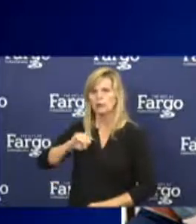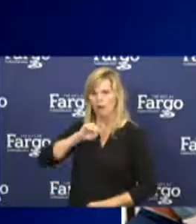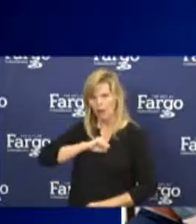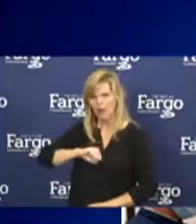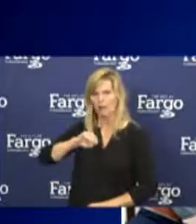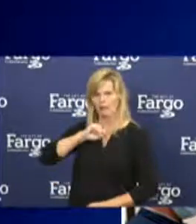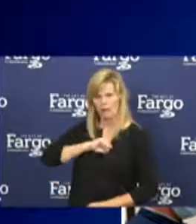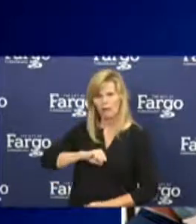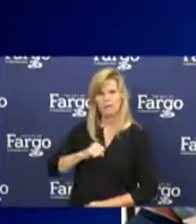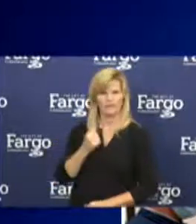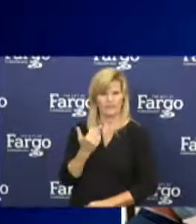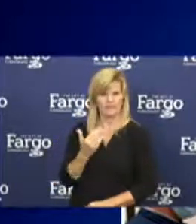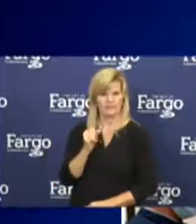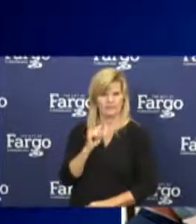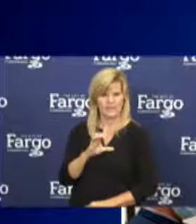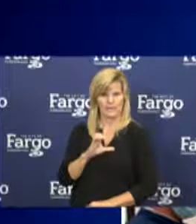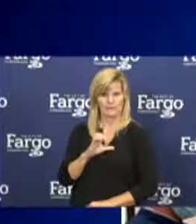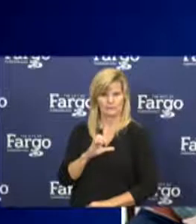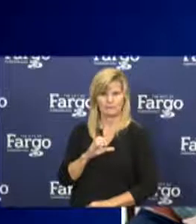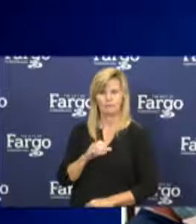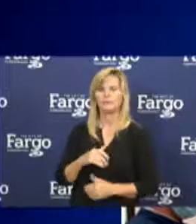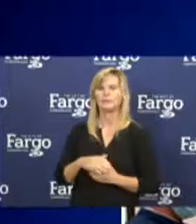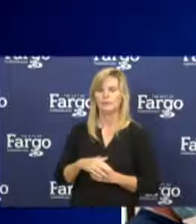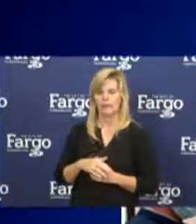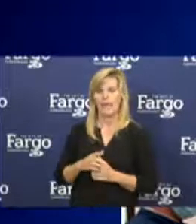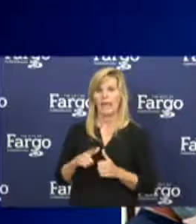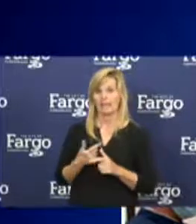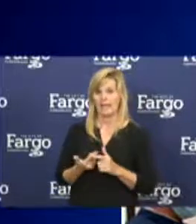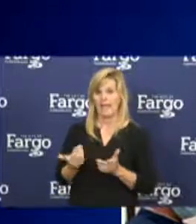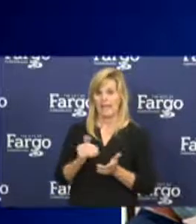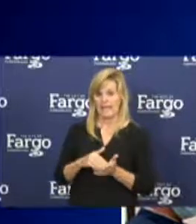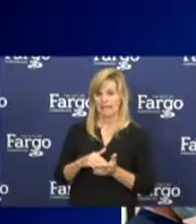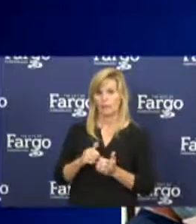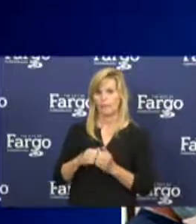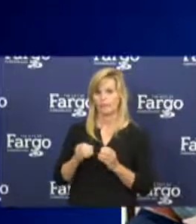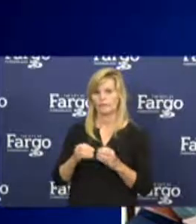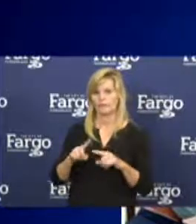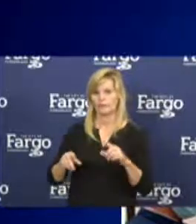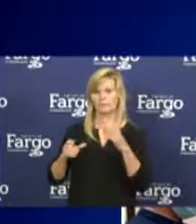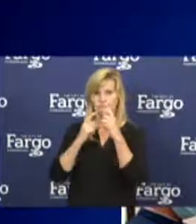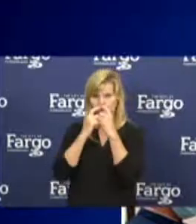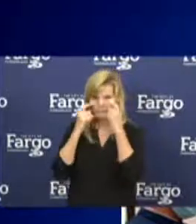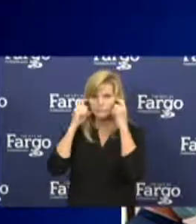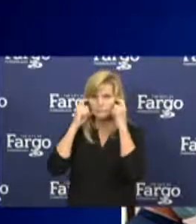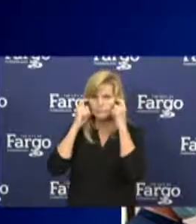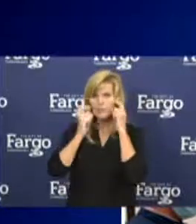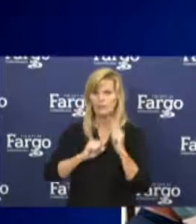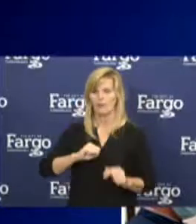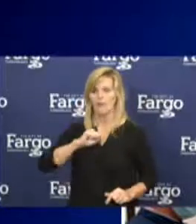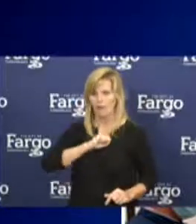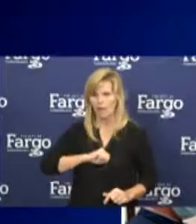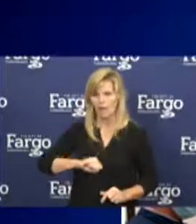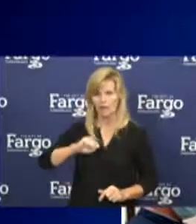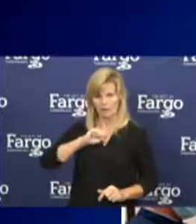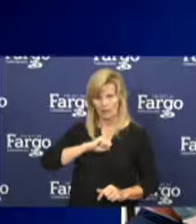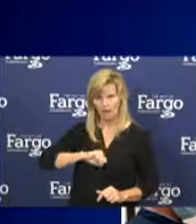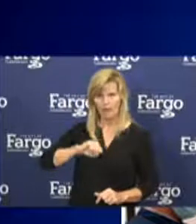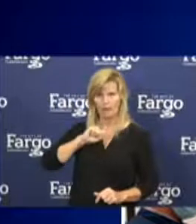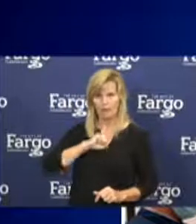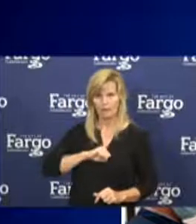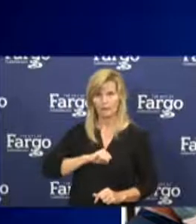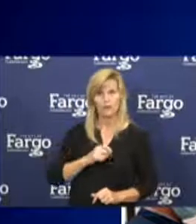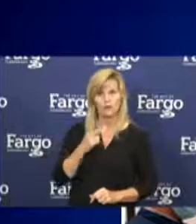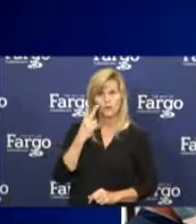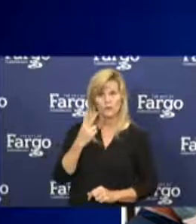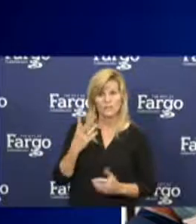seconds. And then he repeated the experiment with different Petri dishes wearing a mask. And you can kind of see what grew on